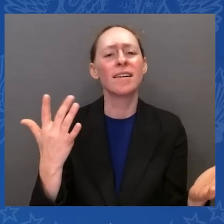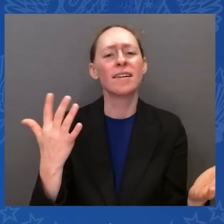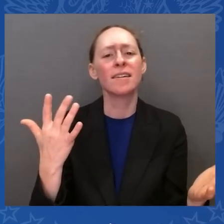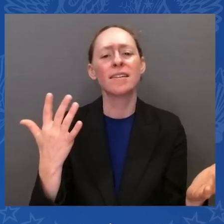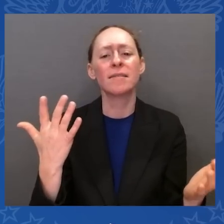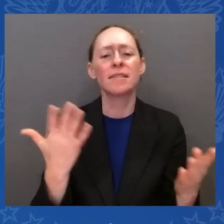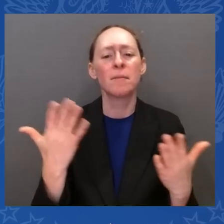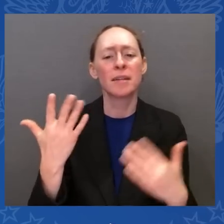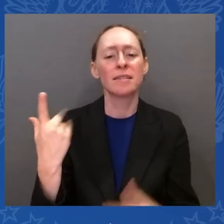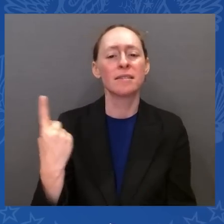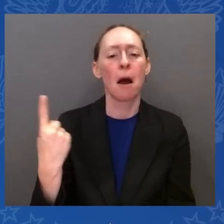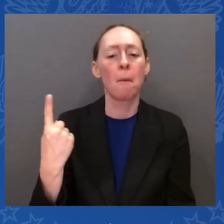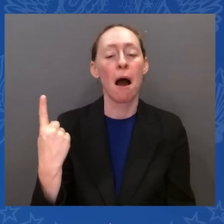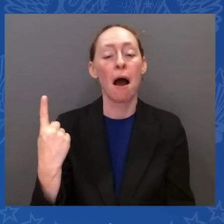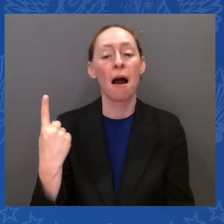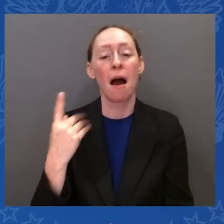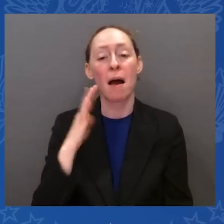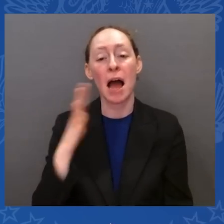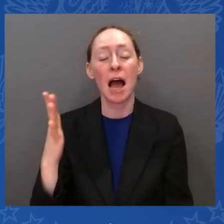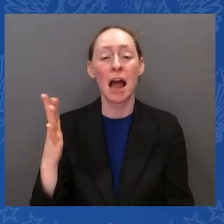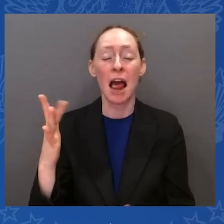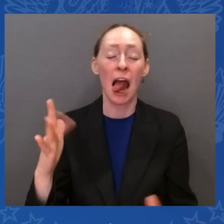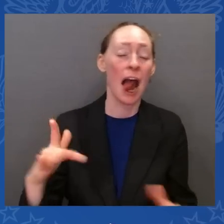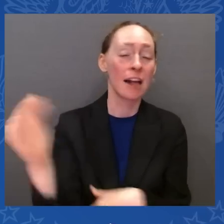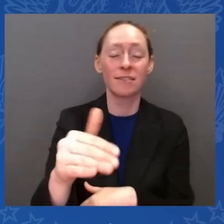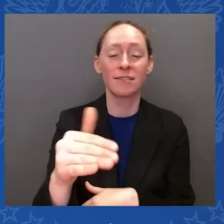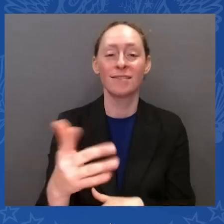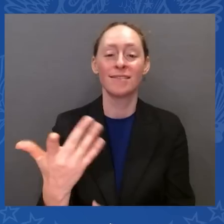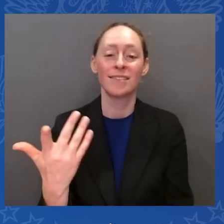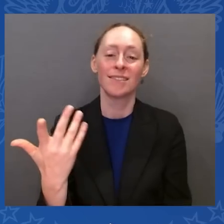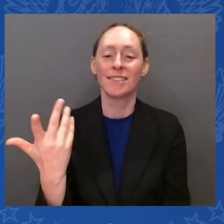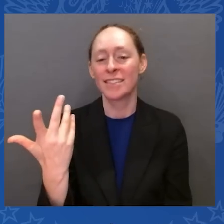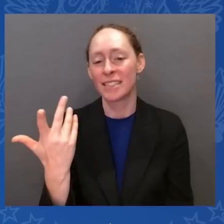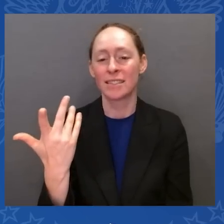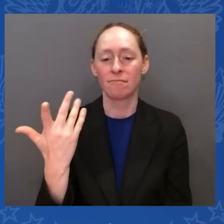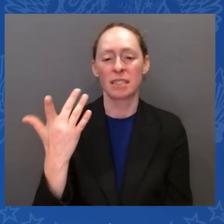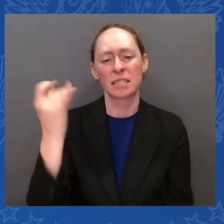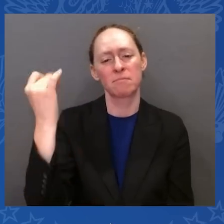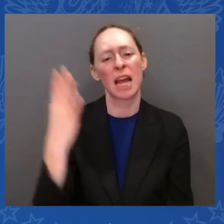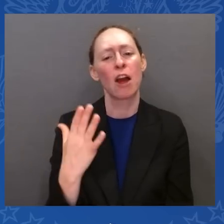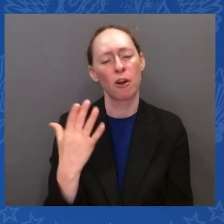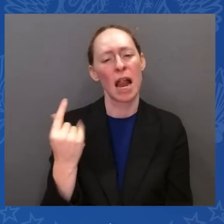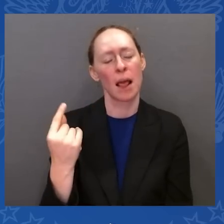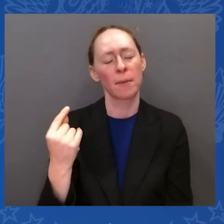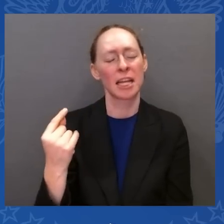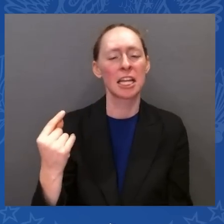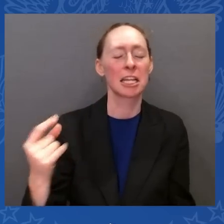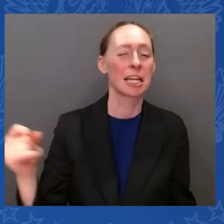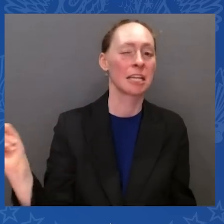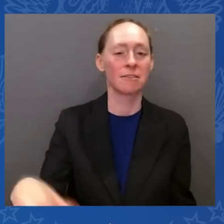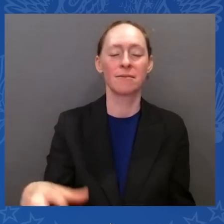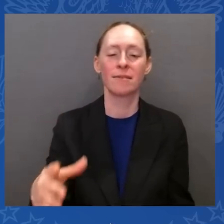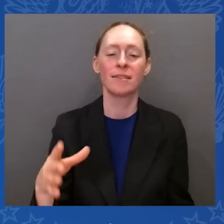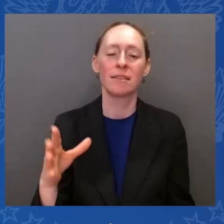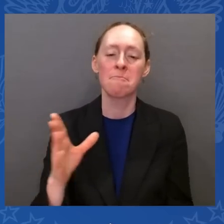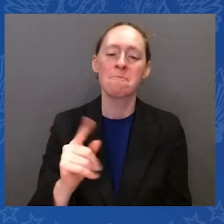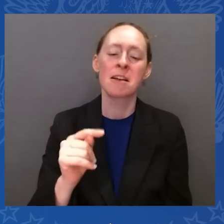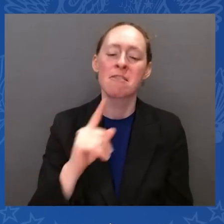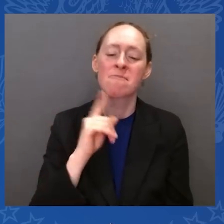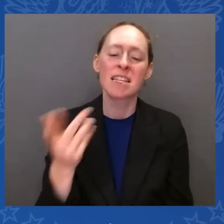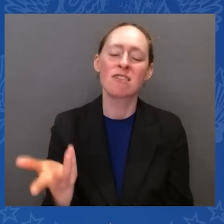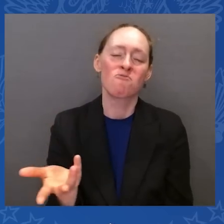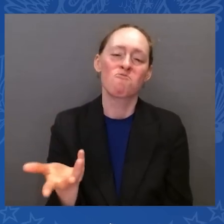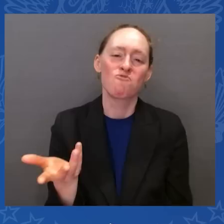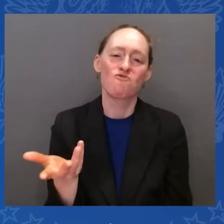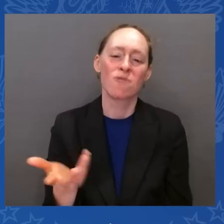low key. Occasionally there would be a little bit of an assertion that maybe was